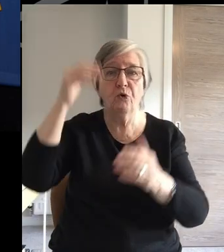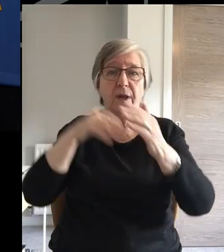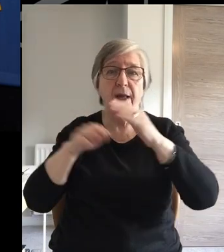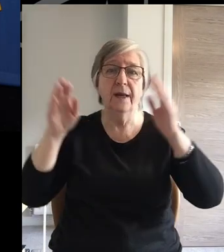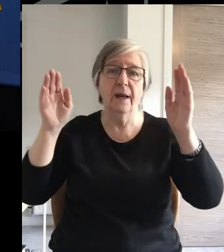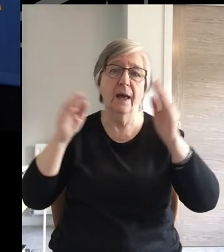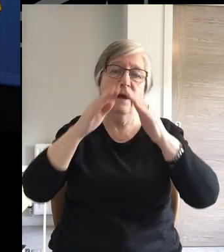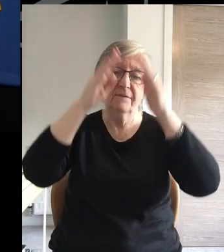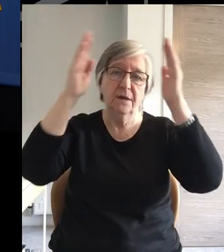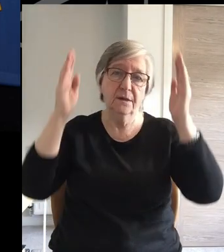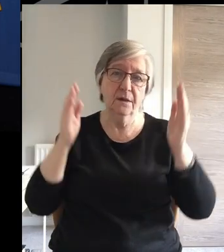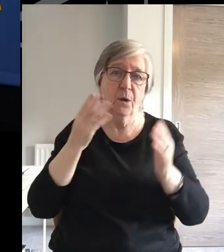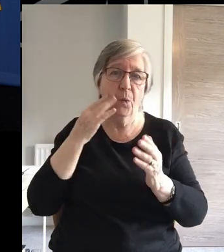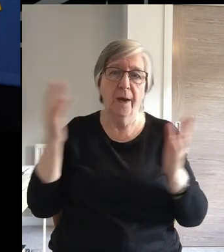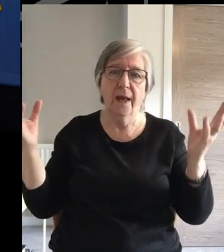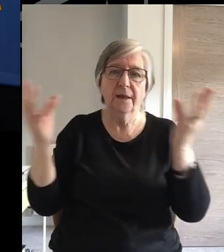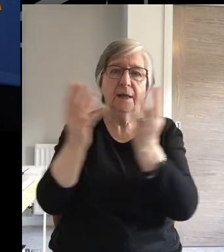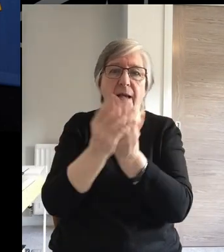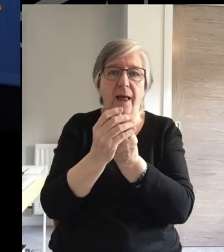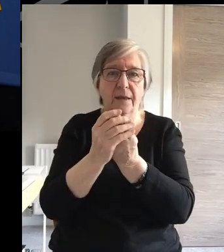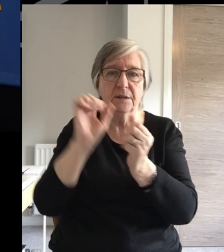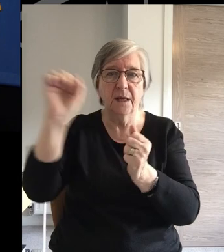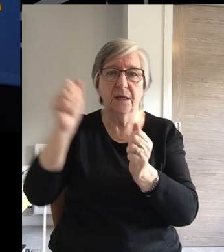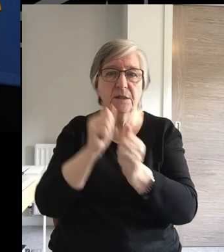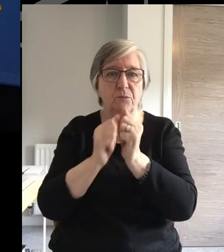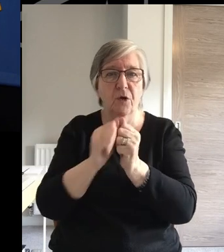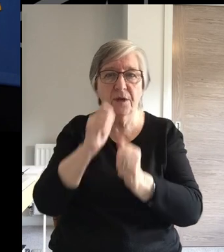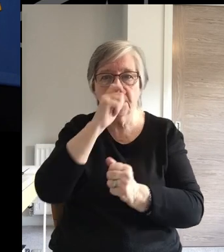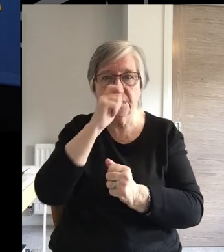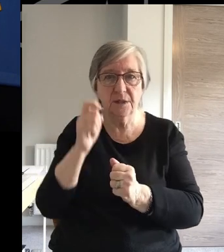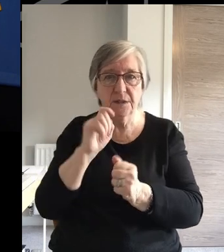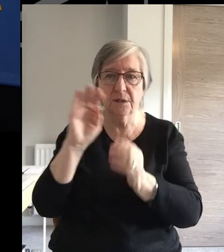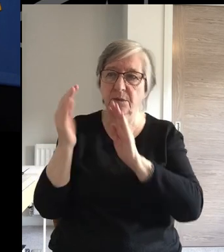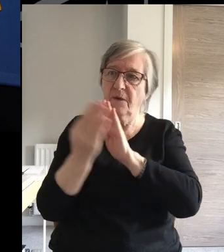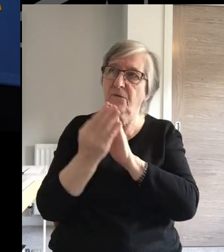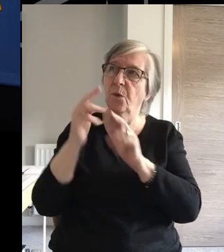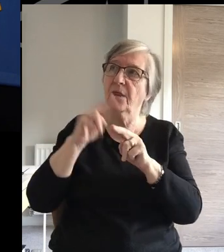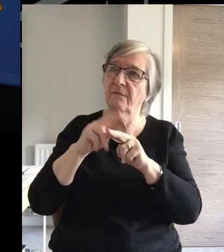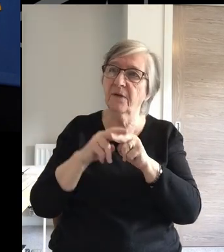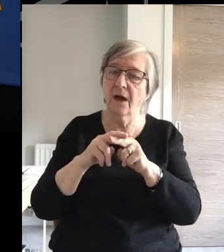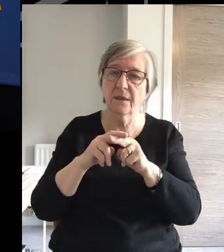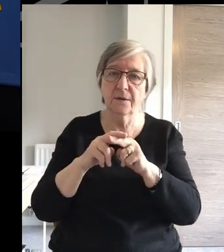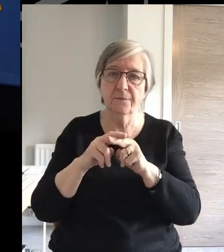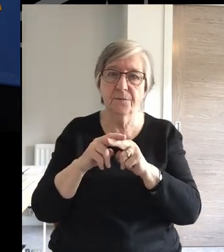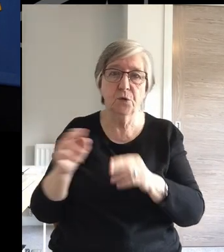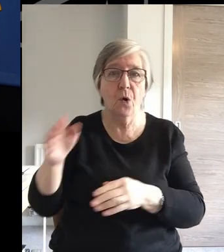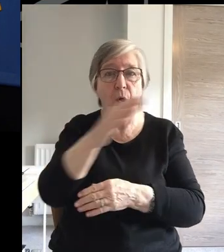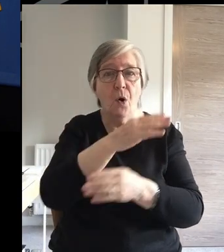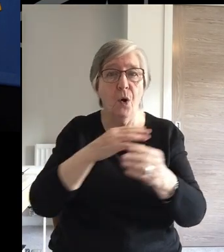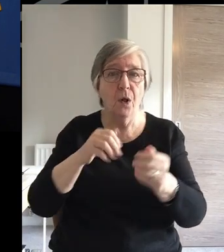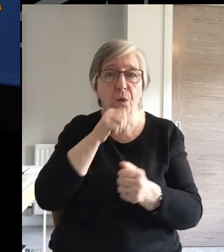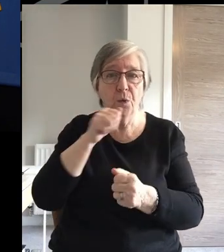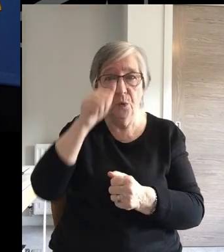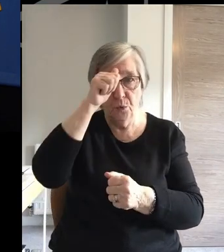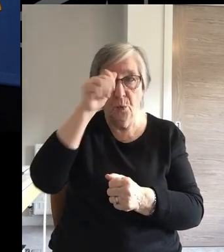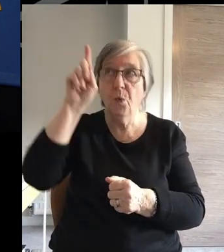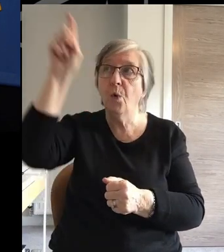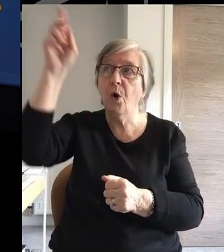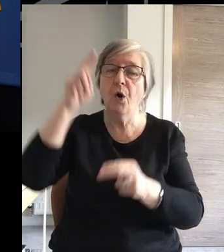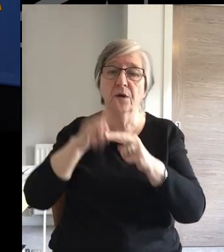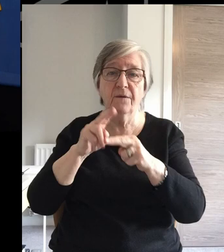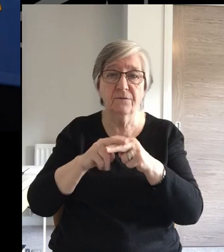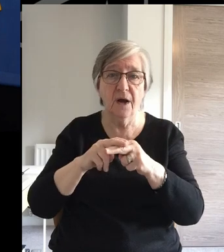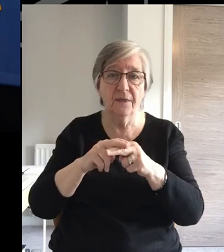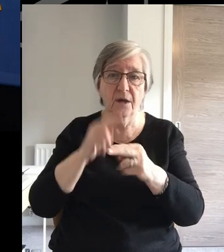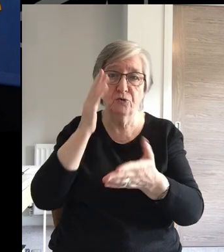Jesus has for us when he gathers us as his brothers and sisters before the Father. And so all who know God as their Father, who